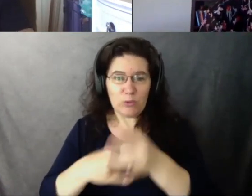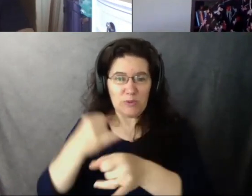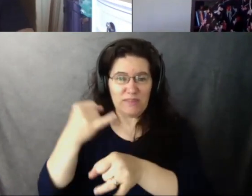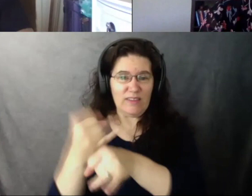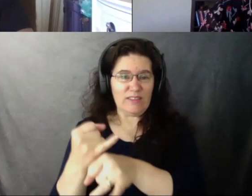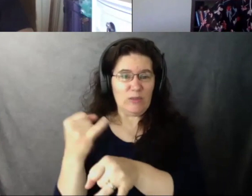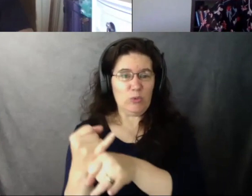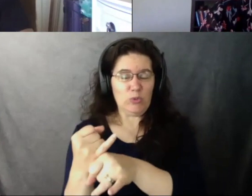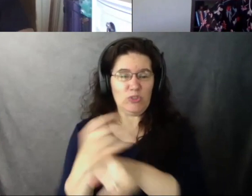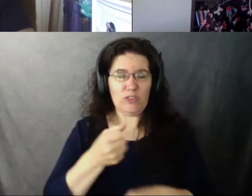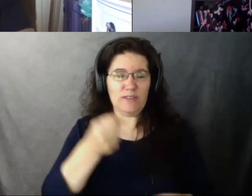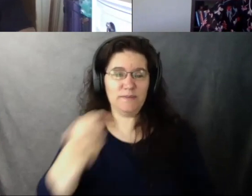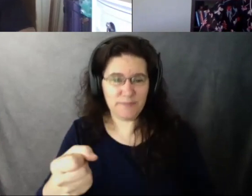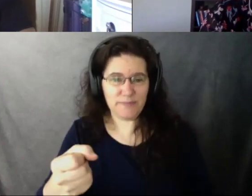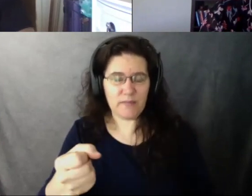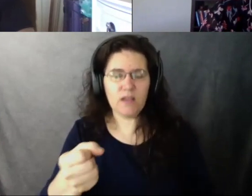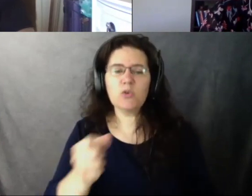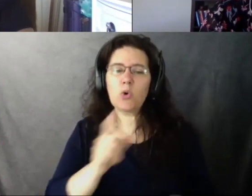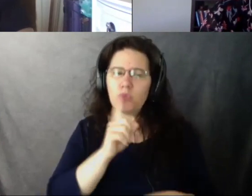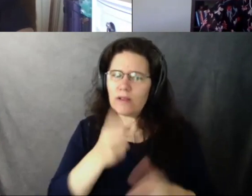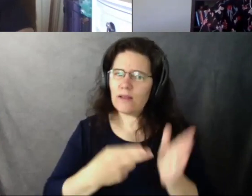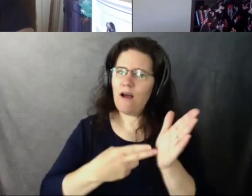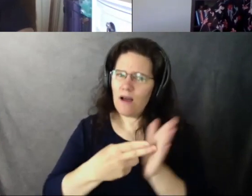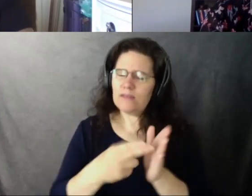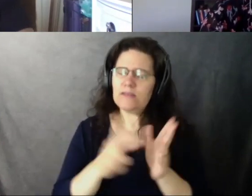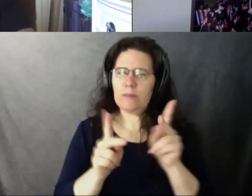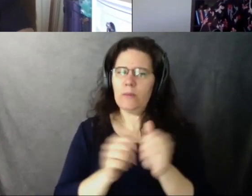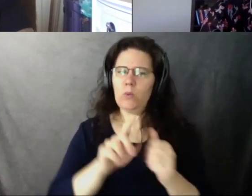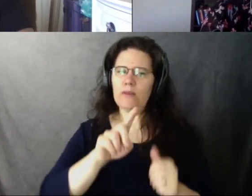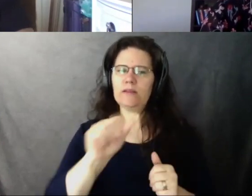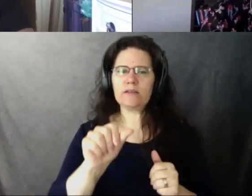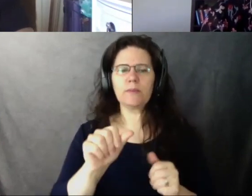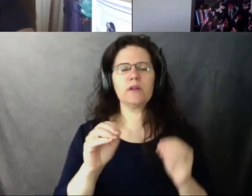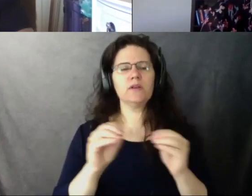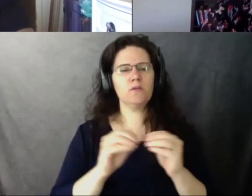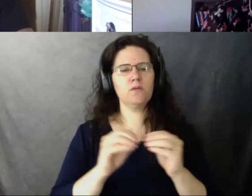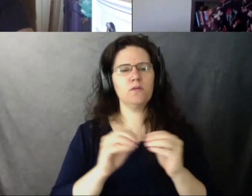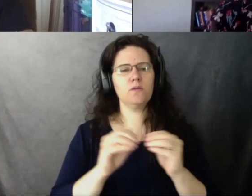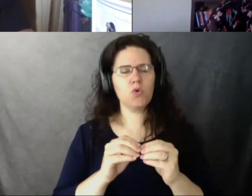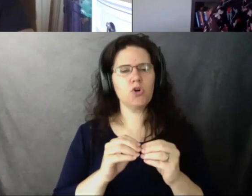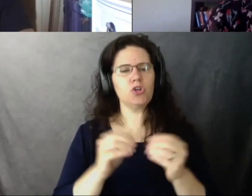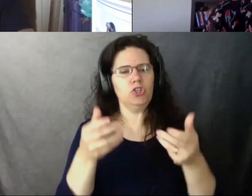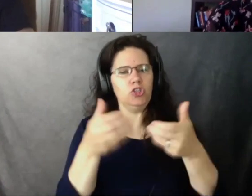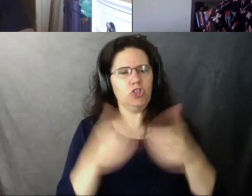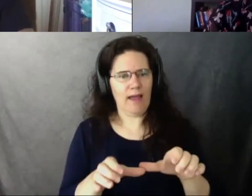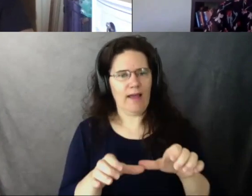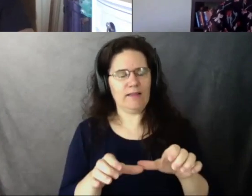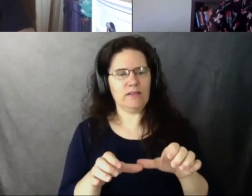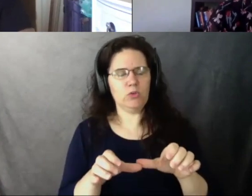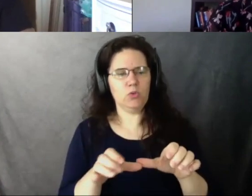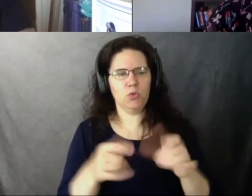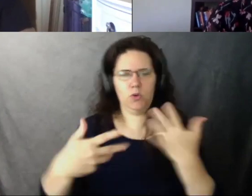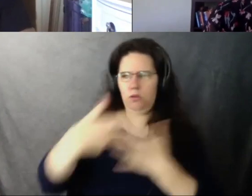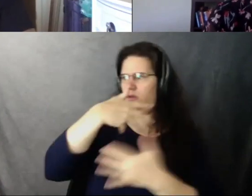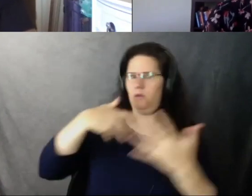with disabilities are at a greater risk to be exposed to COVID